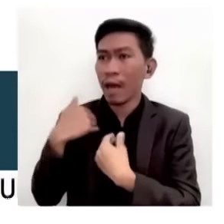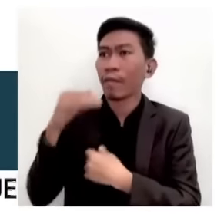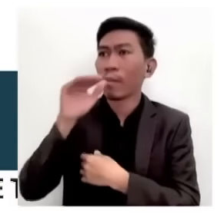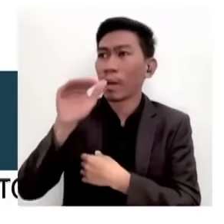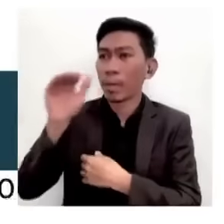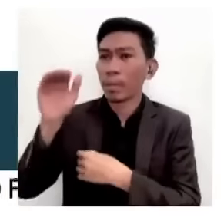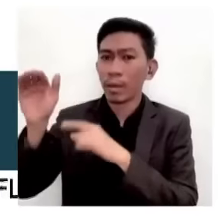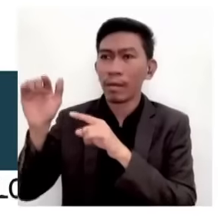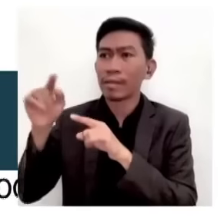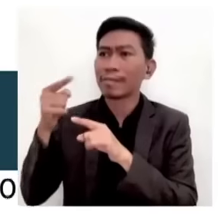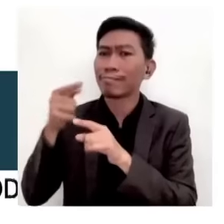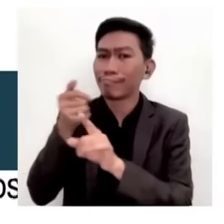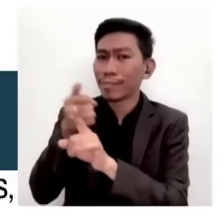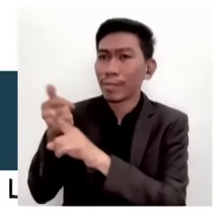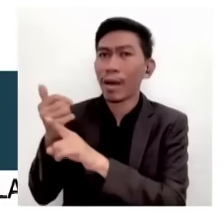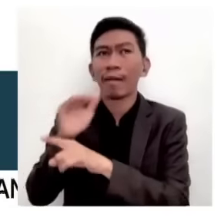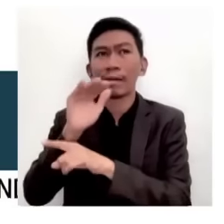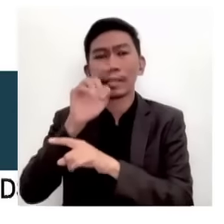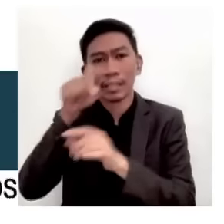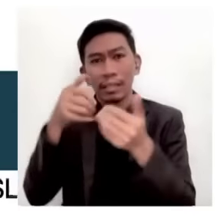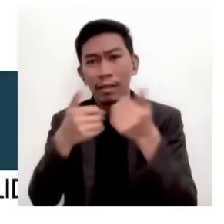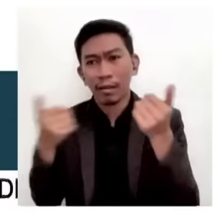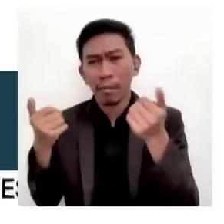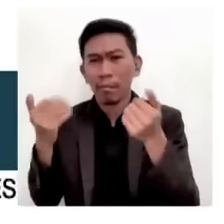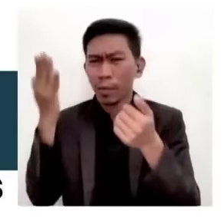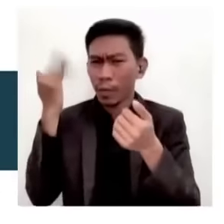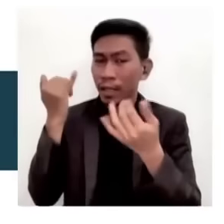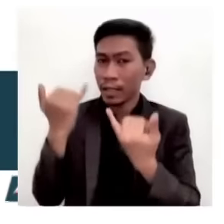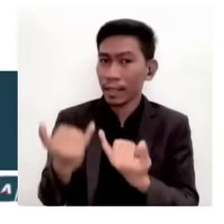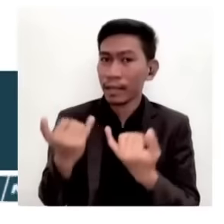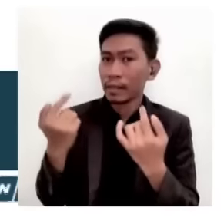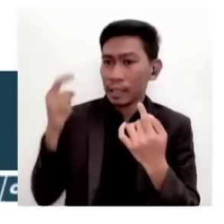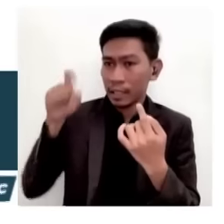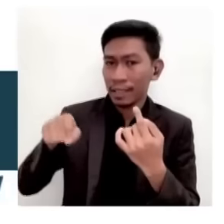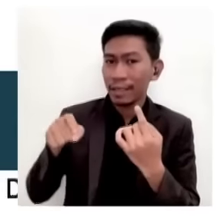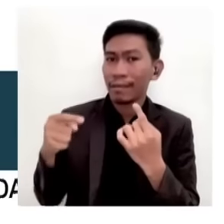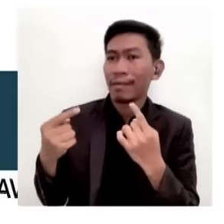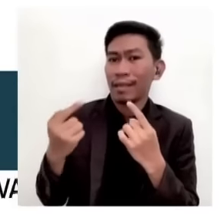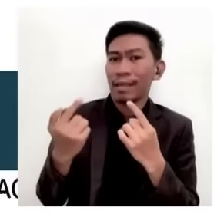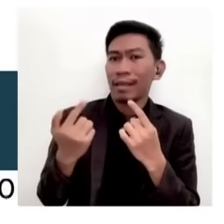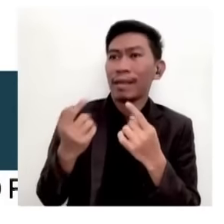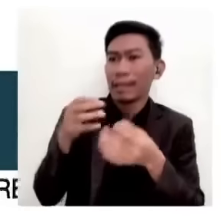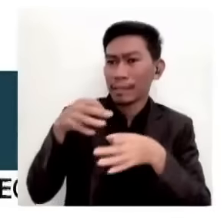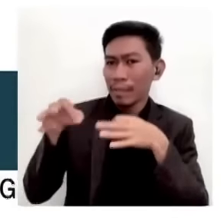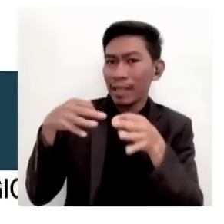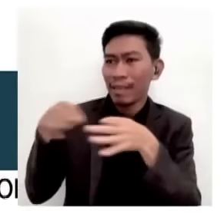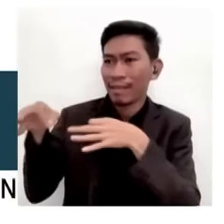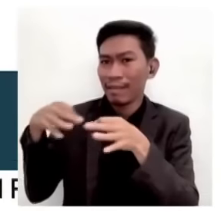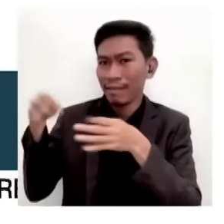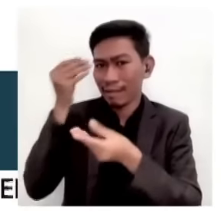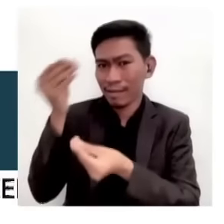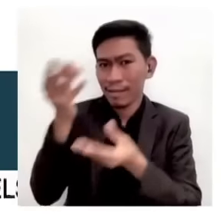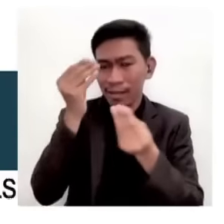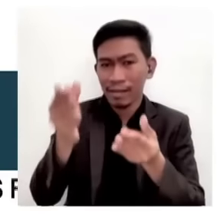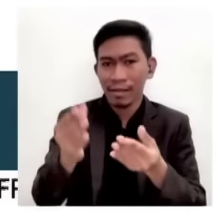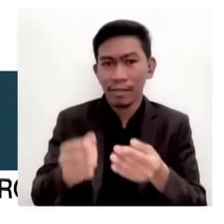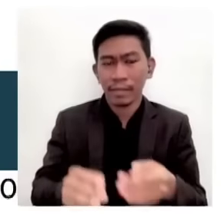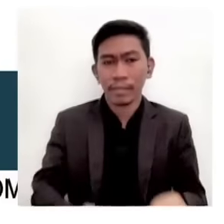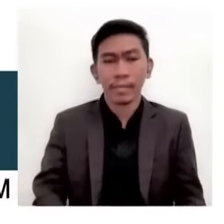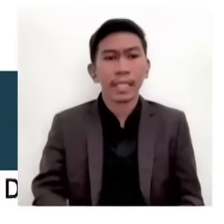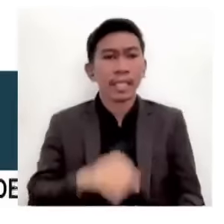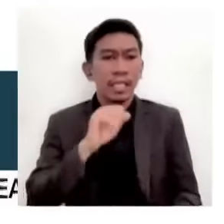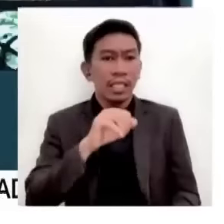why do you need to take the pain to go around to explain to them what this is all about? Siyempre, kasi meron pang ibang hindi